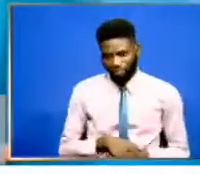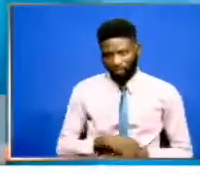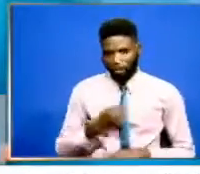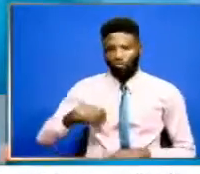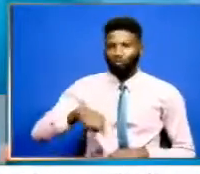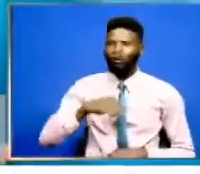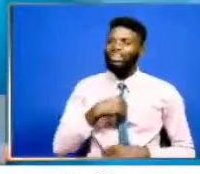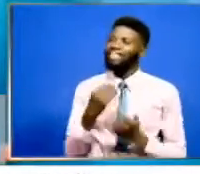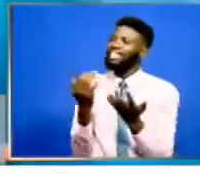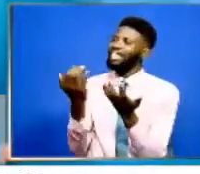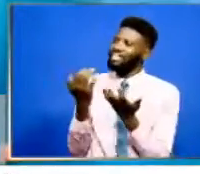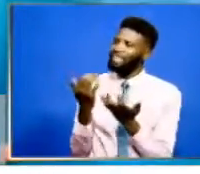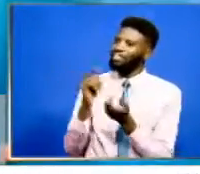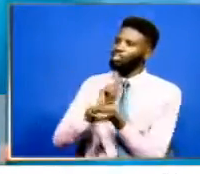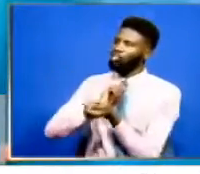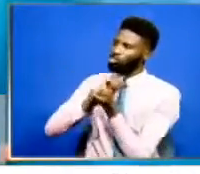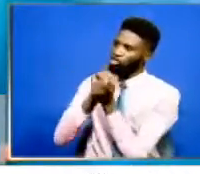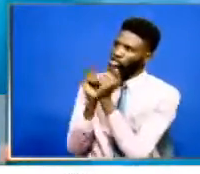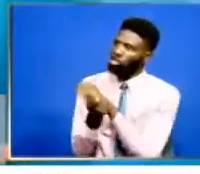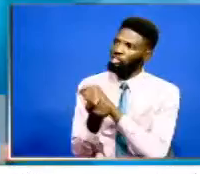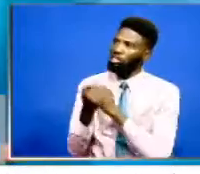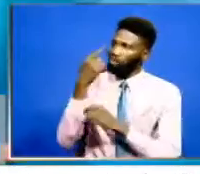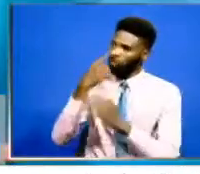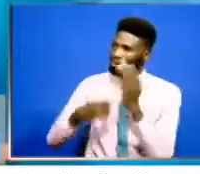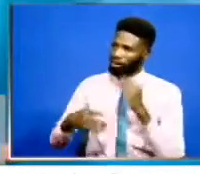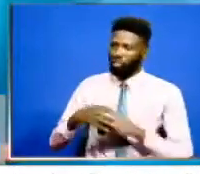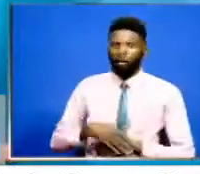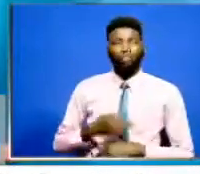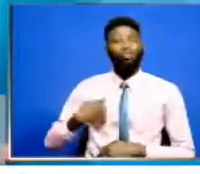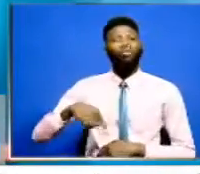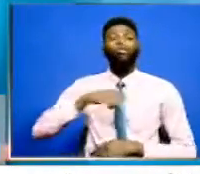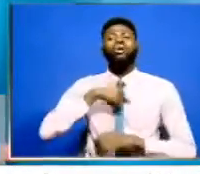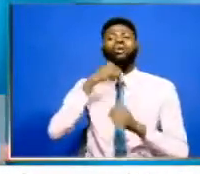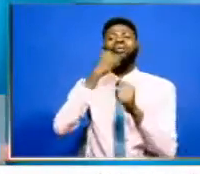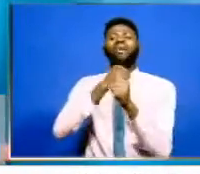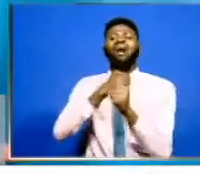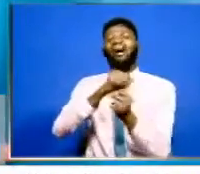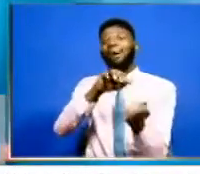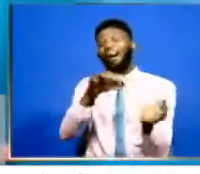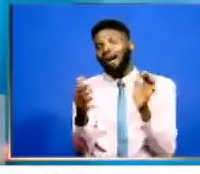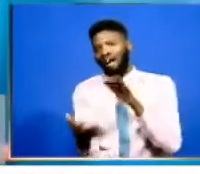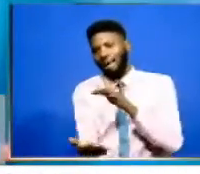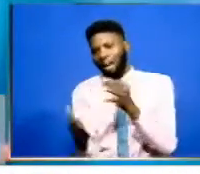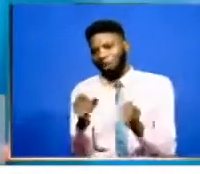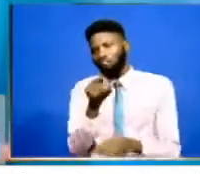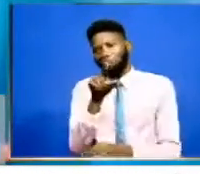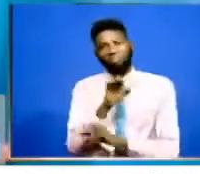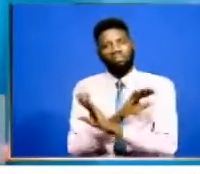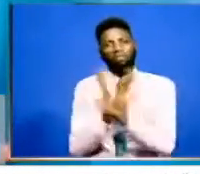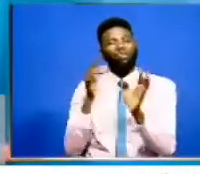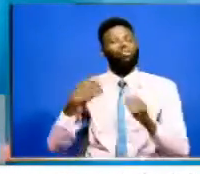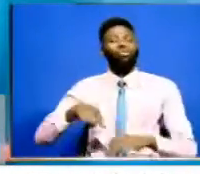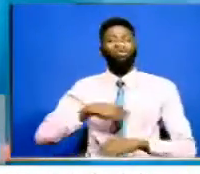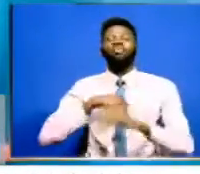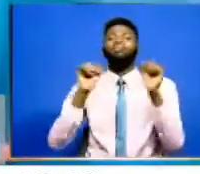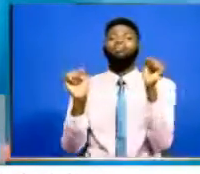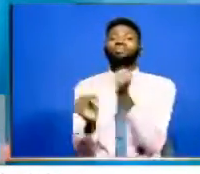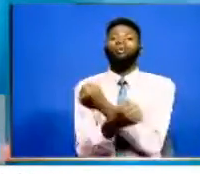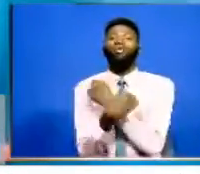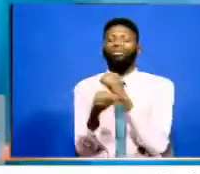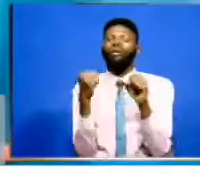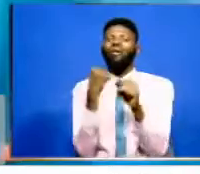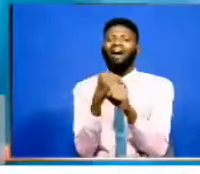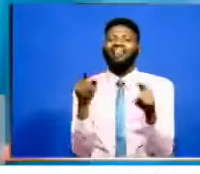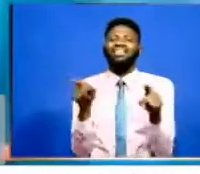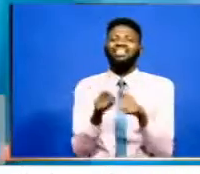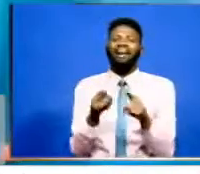change is really how we do business. We cannot continue doing business as usual.